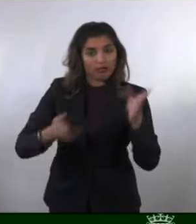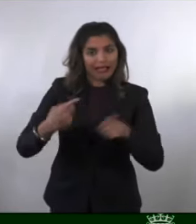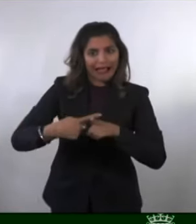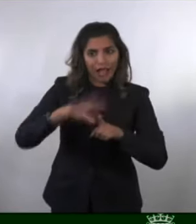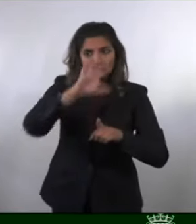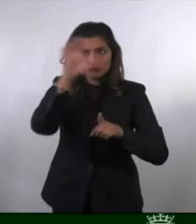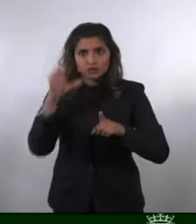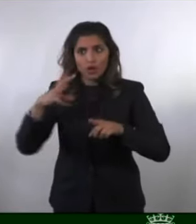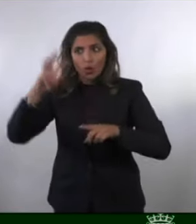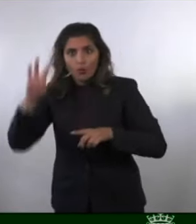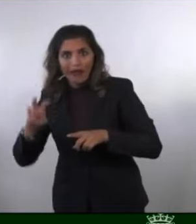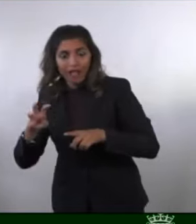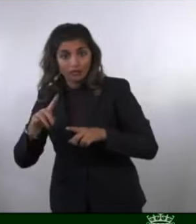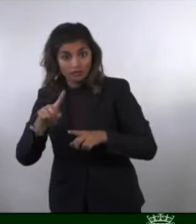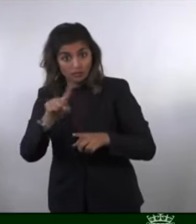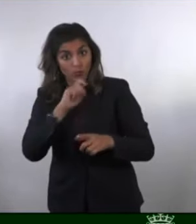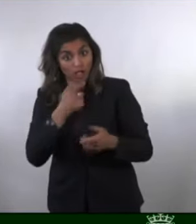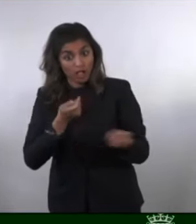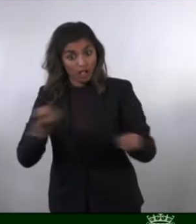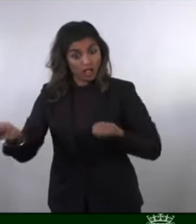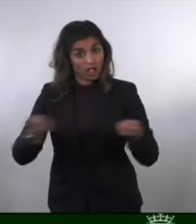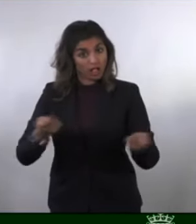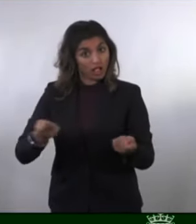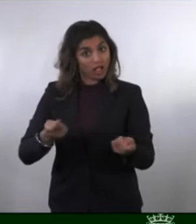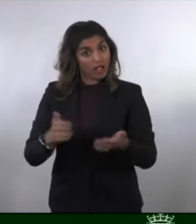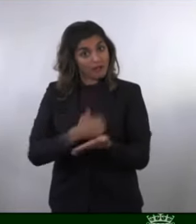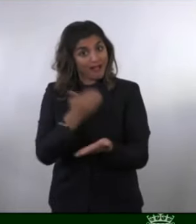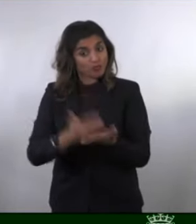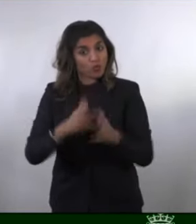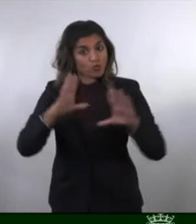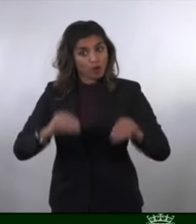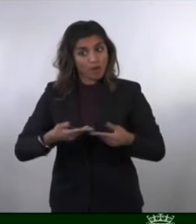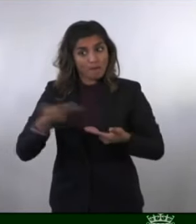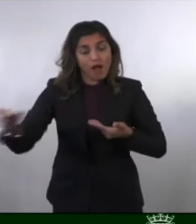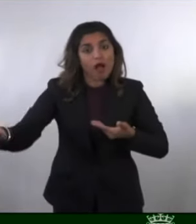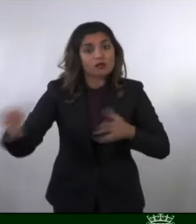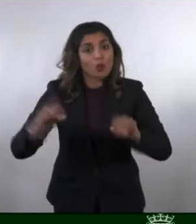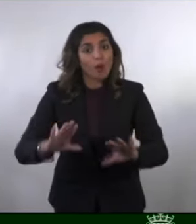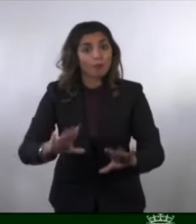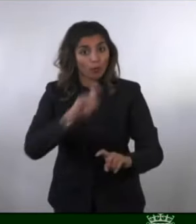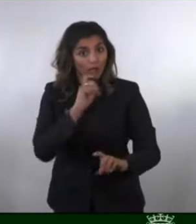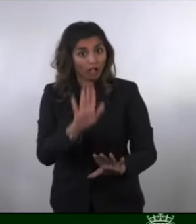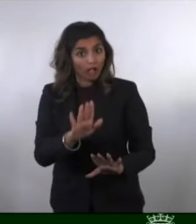into Wales, in order to contain the spread of the transmission of the disease?